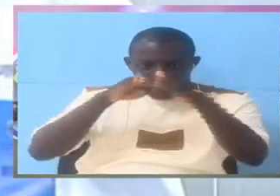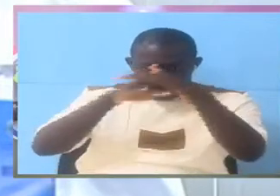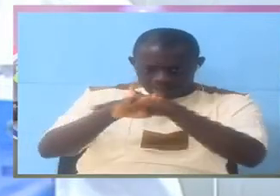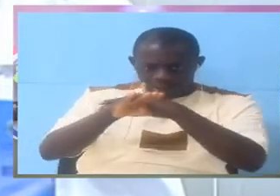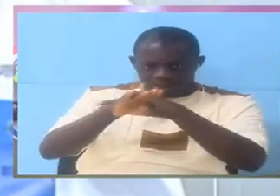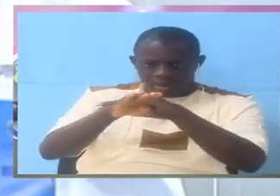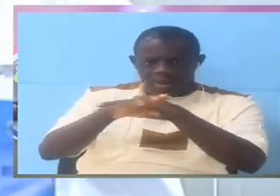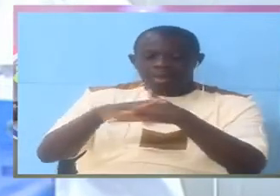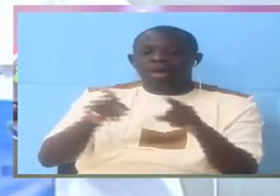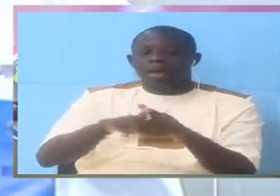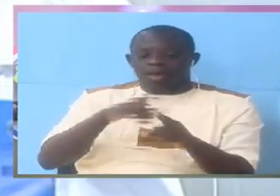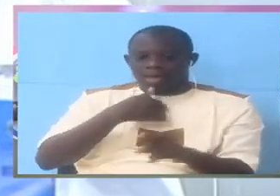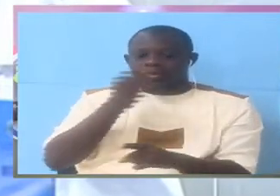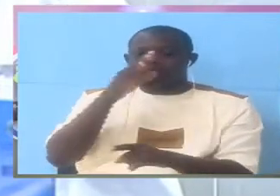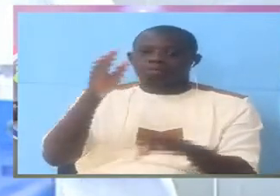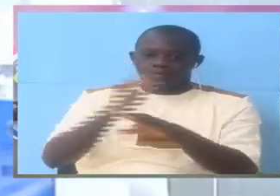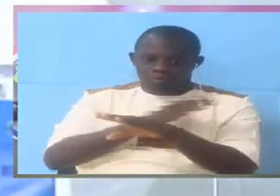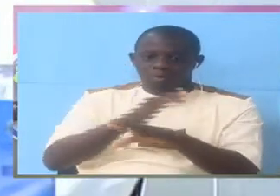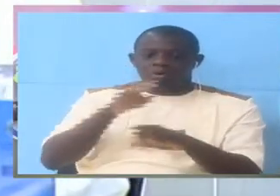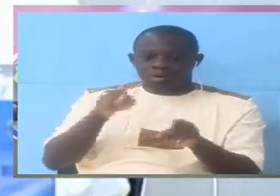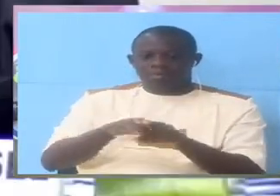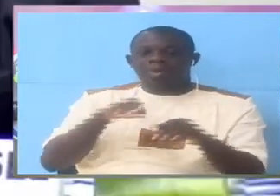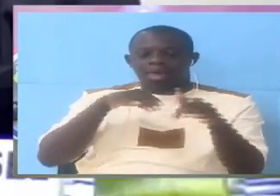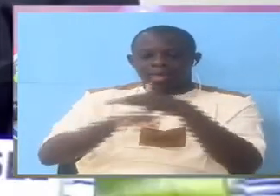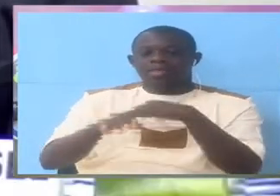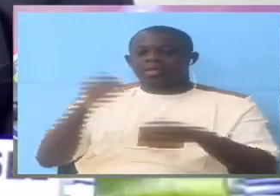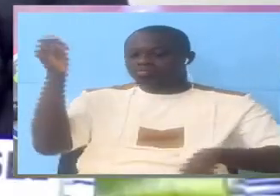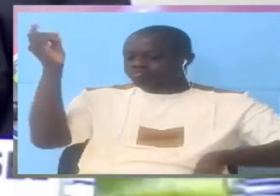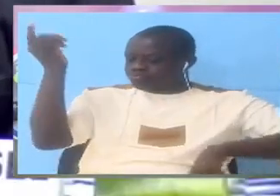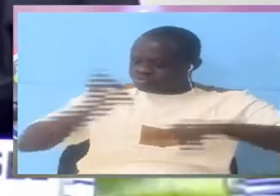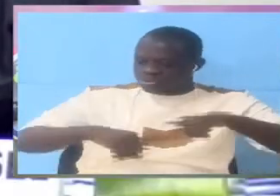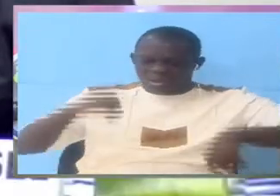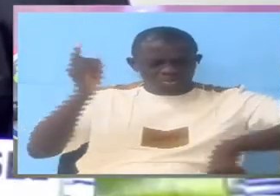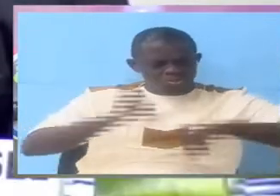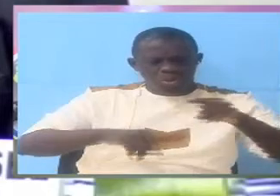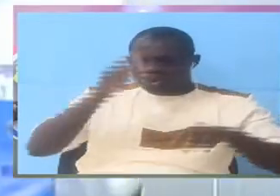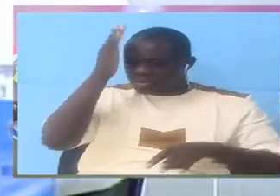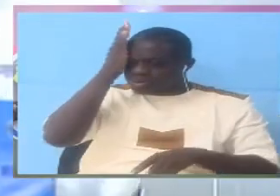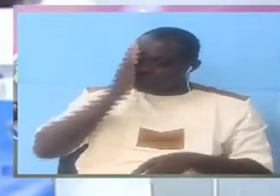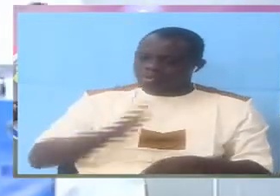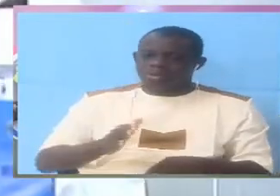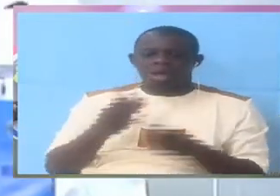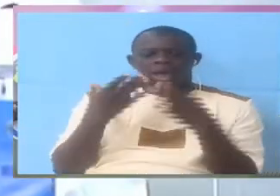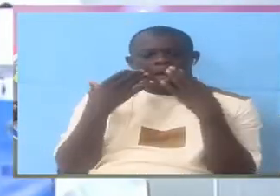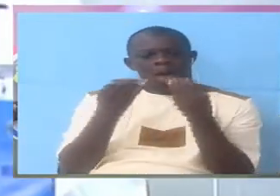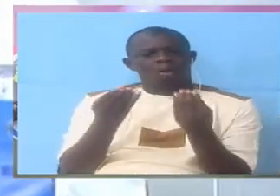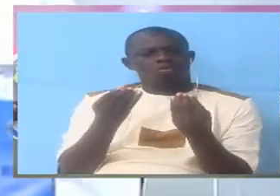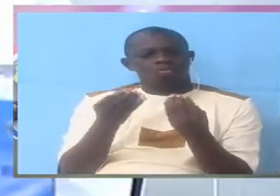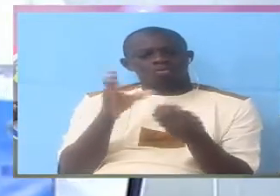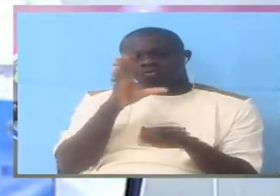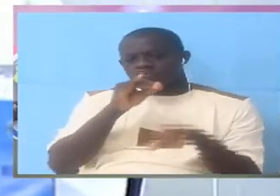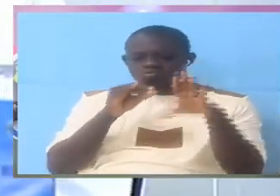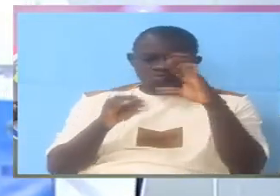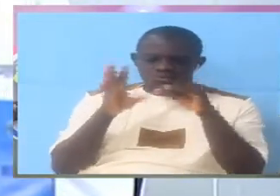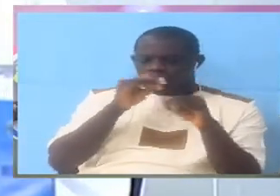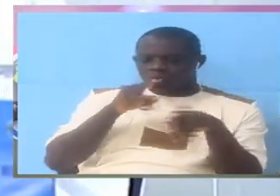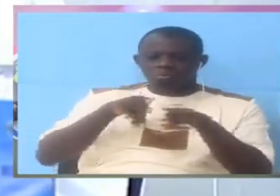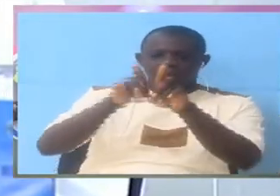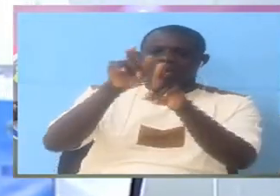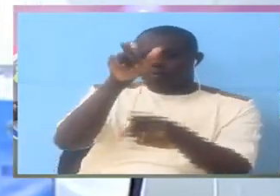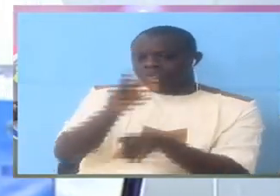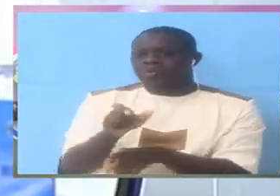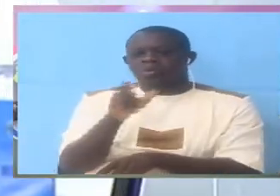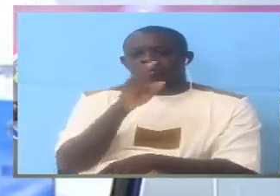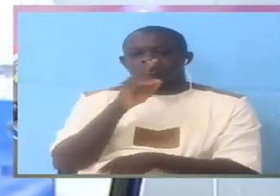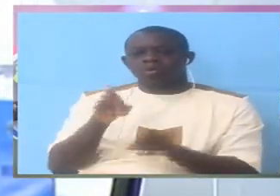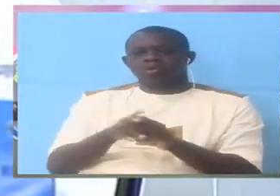Seriously, I mean, seriously beaten. But face us. But even how can we talk to somebody who is just unconscious? That made us